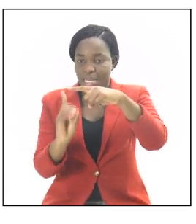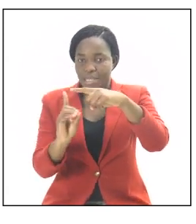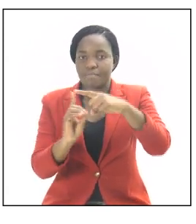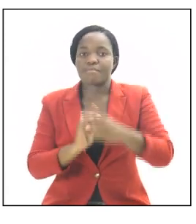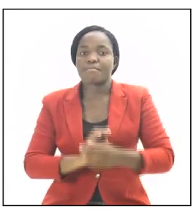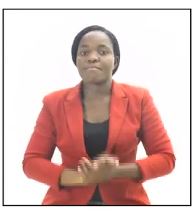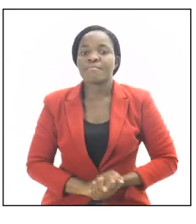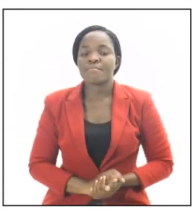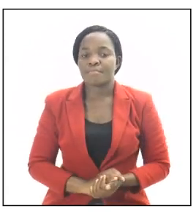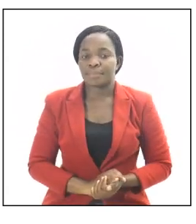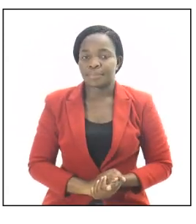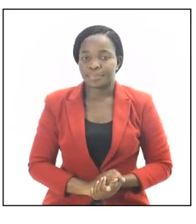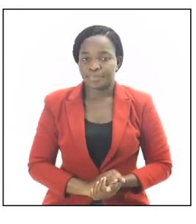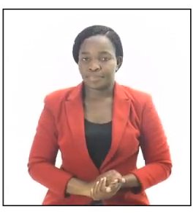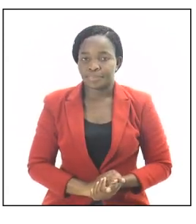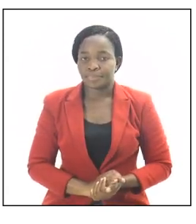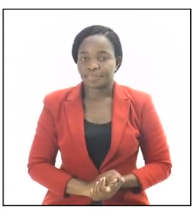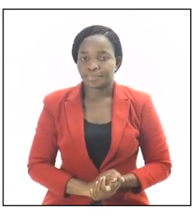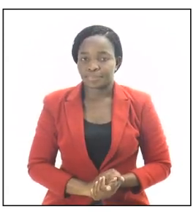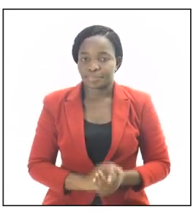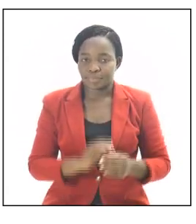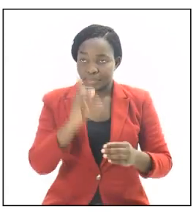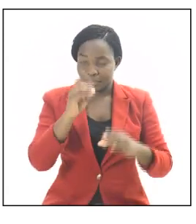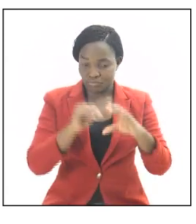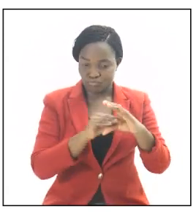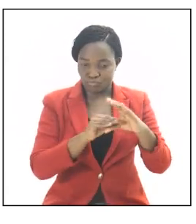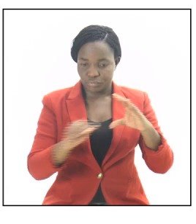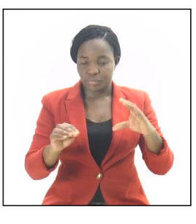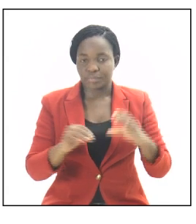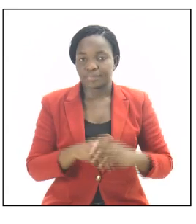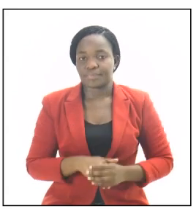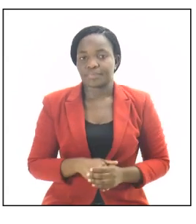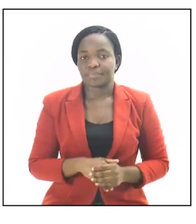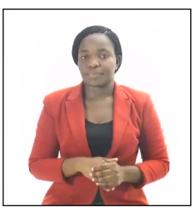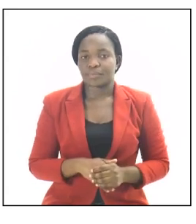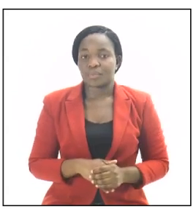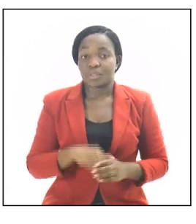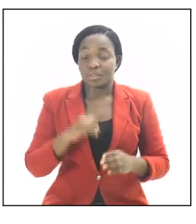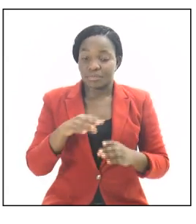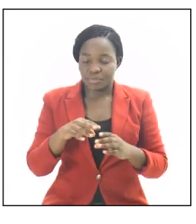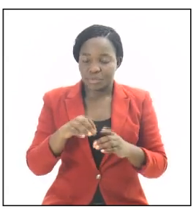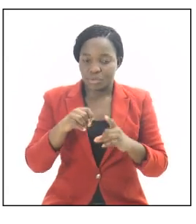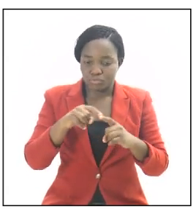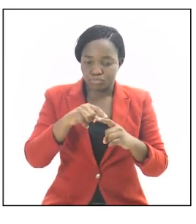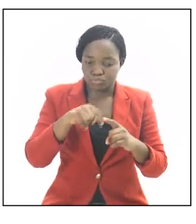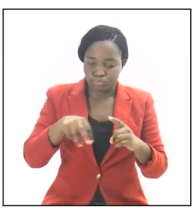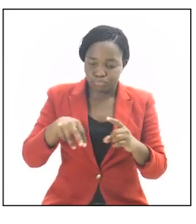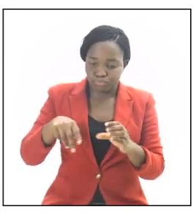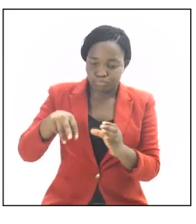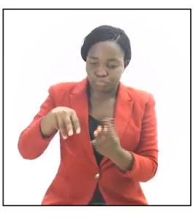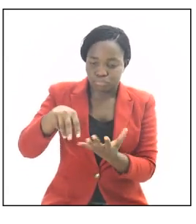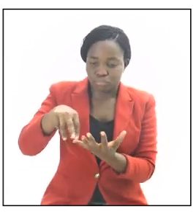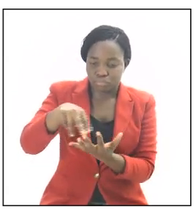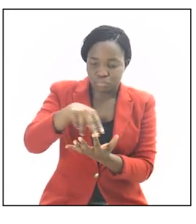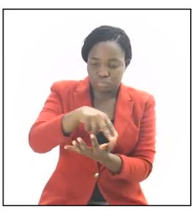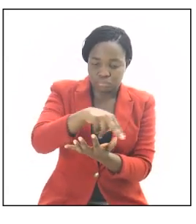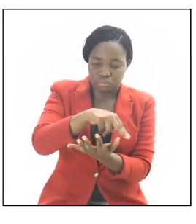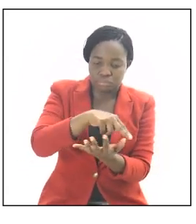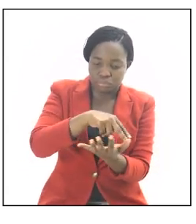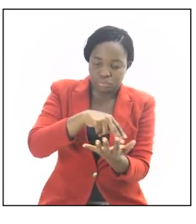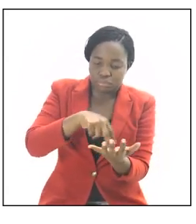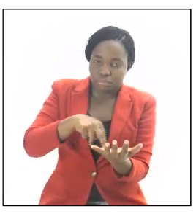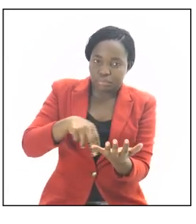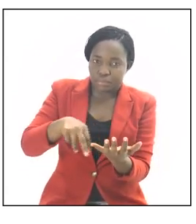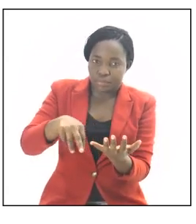d. Diameter. So, if you walk around a circle which has a diameter of 100